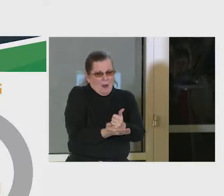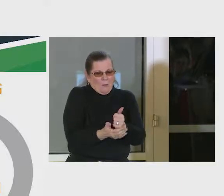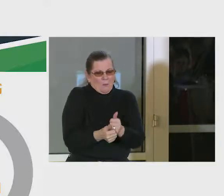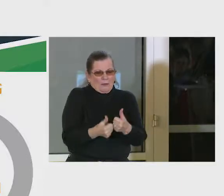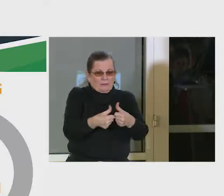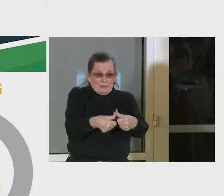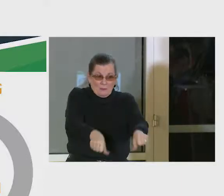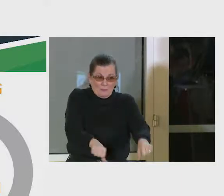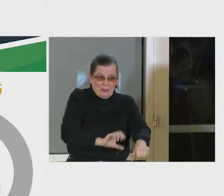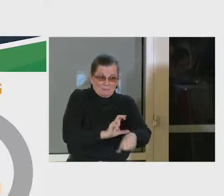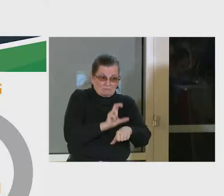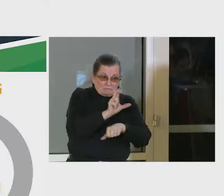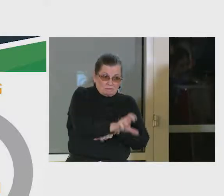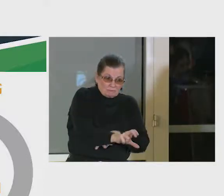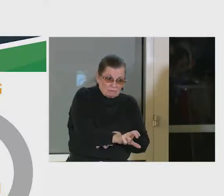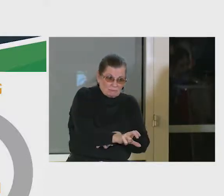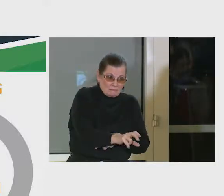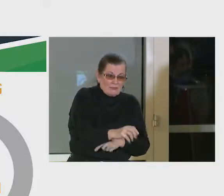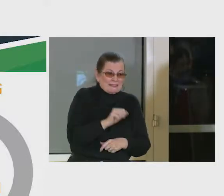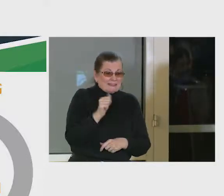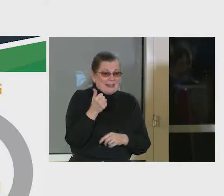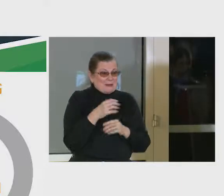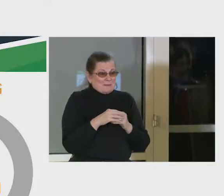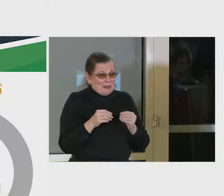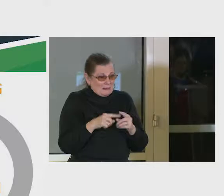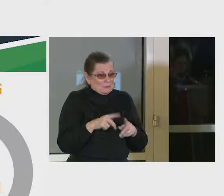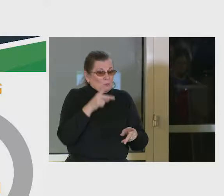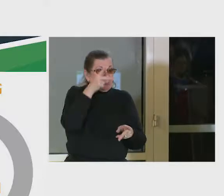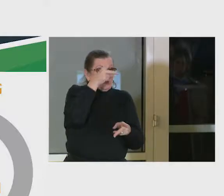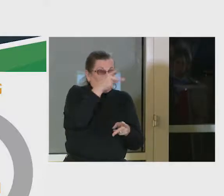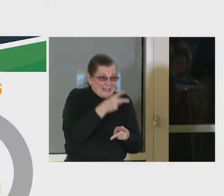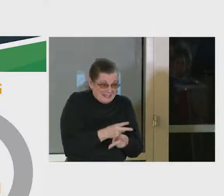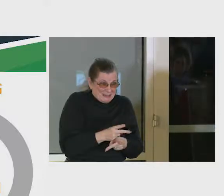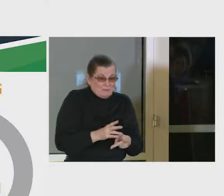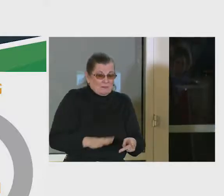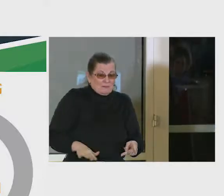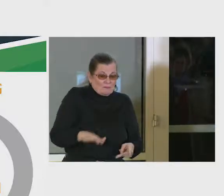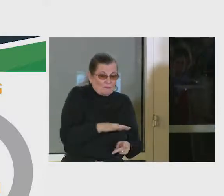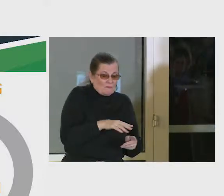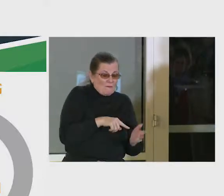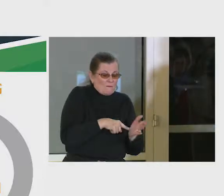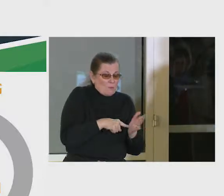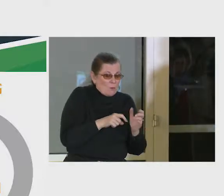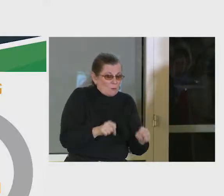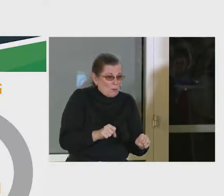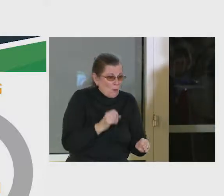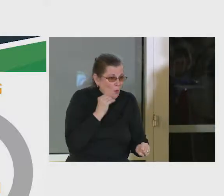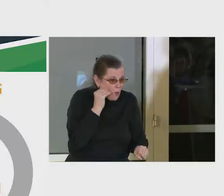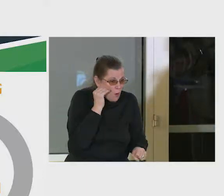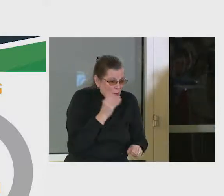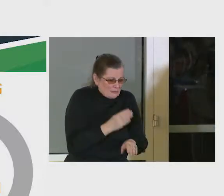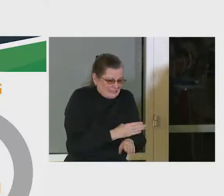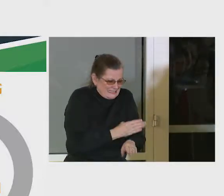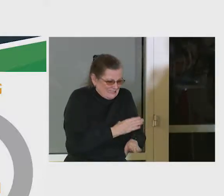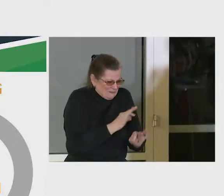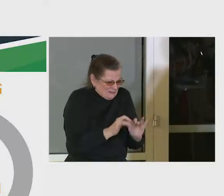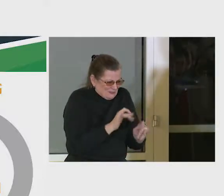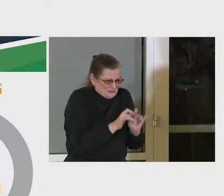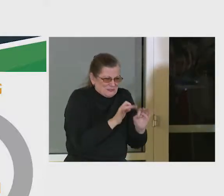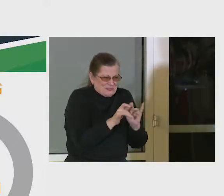to support the preservation of affordable housing so that we can keep already built units affordable across the district.